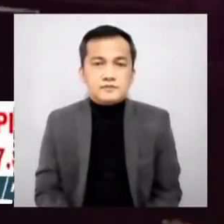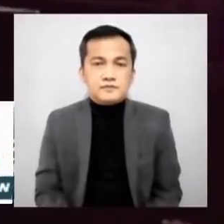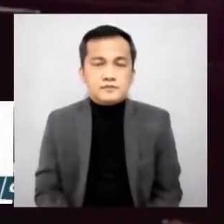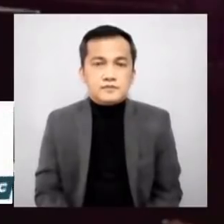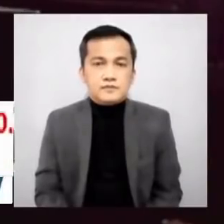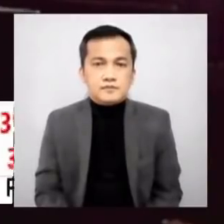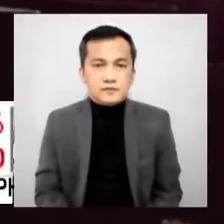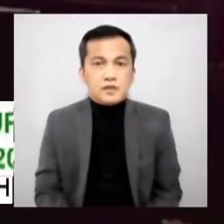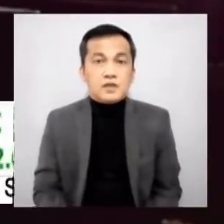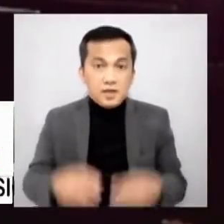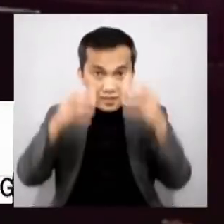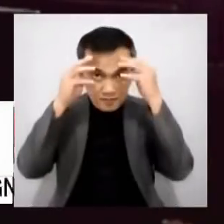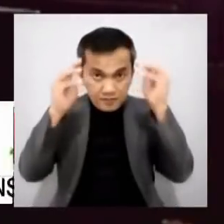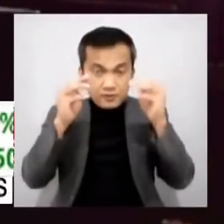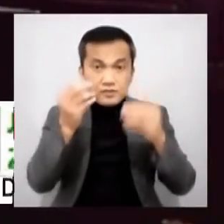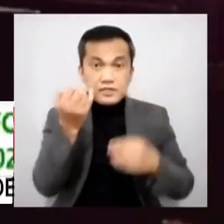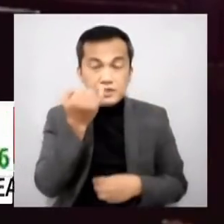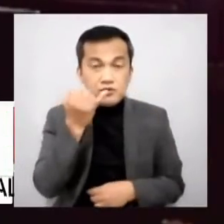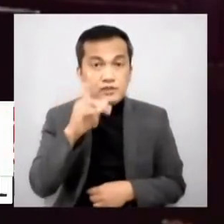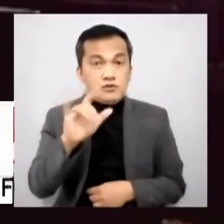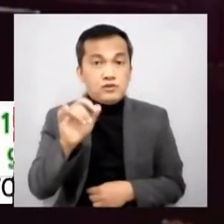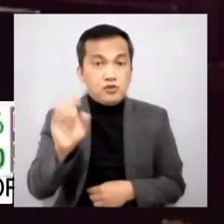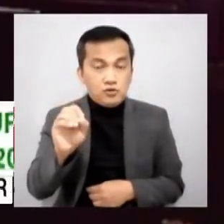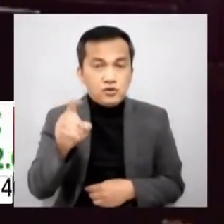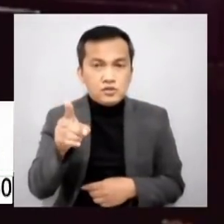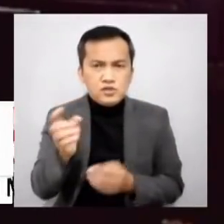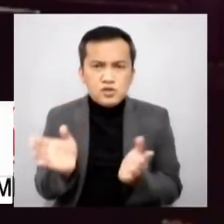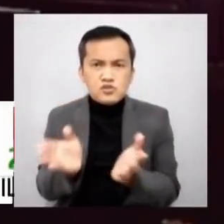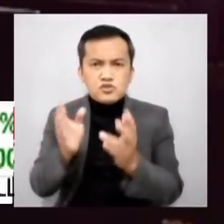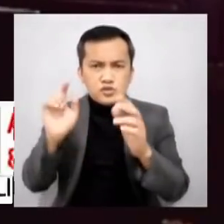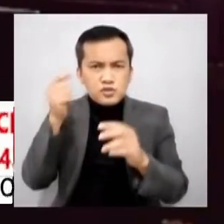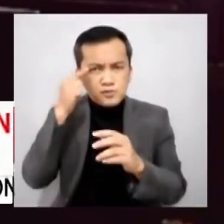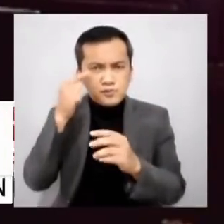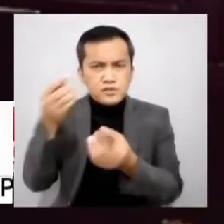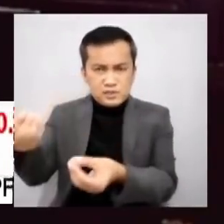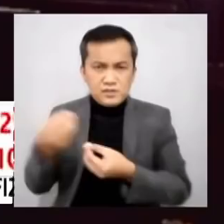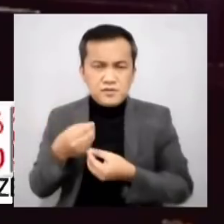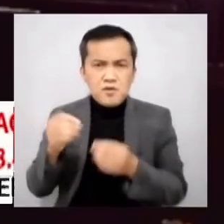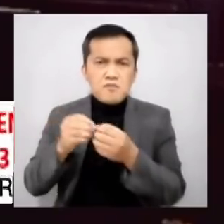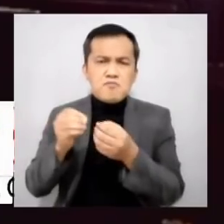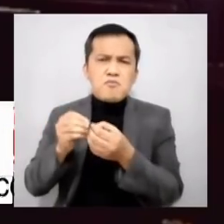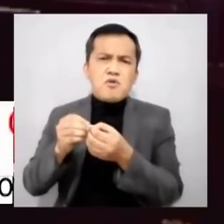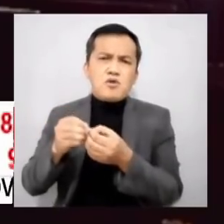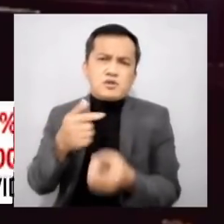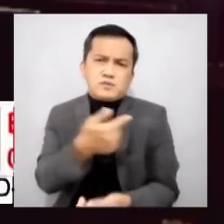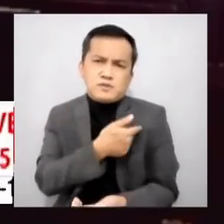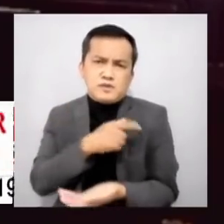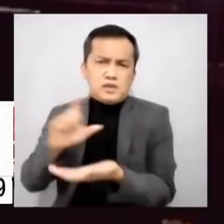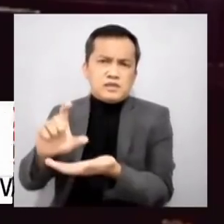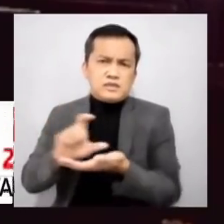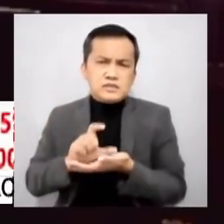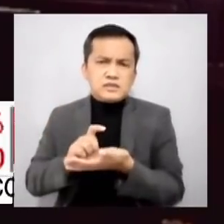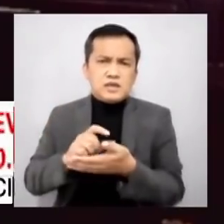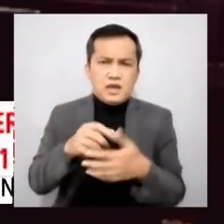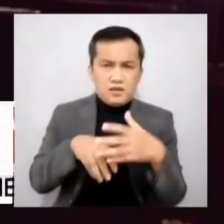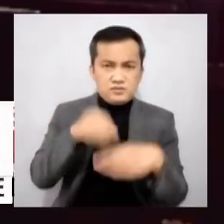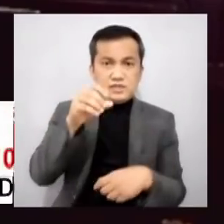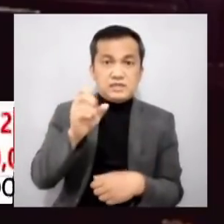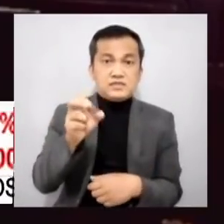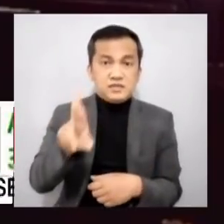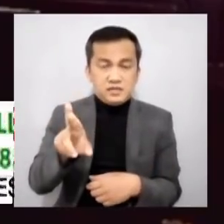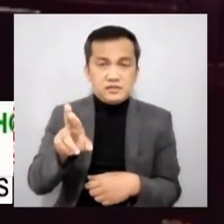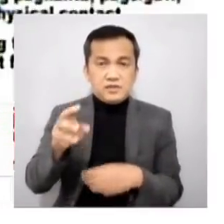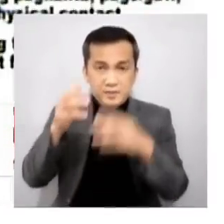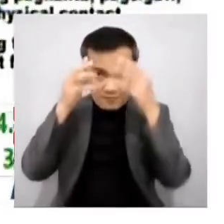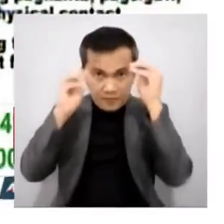The mayor of Iloilo City urging government to provide more COVID-19 vaccines outside the national capital region. Mayor Jerry